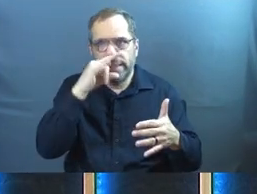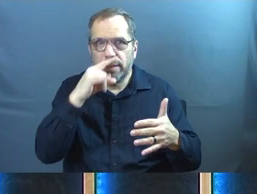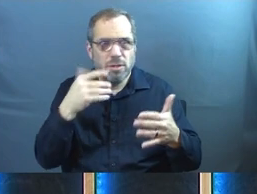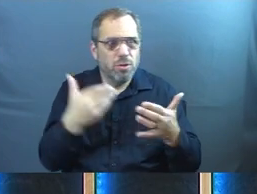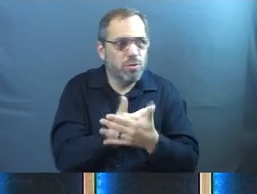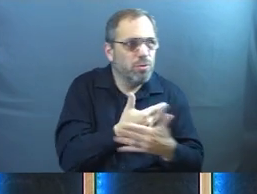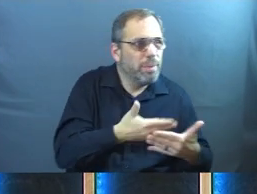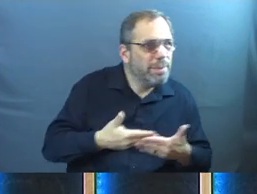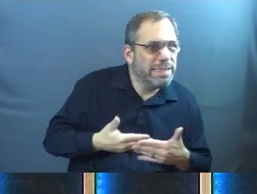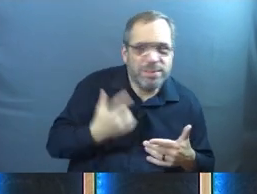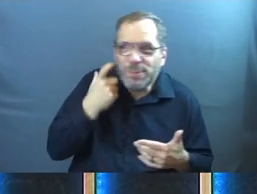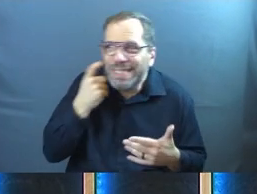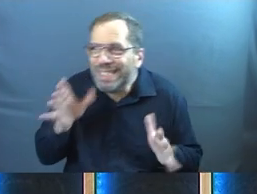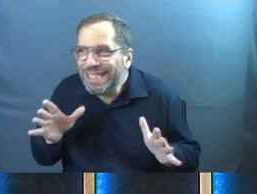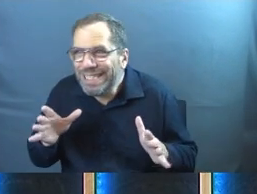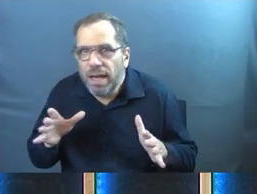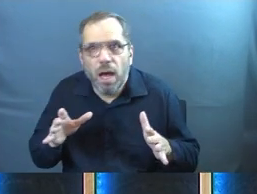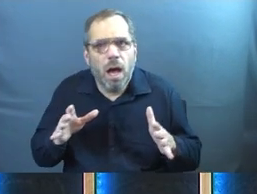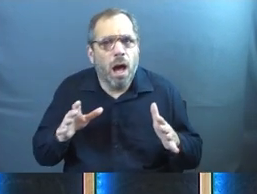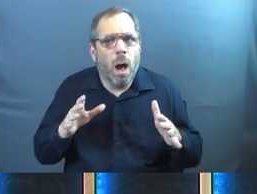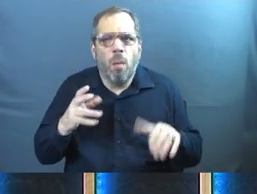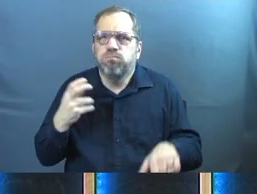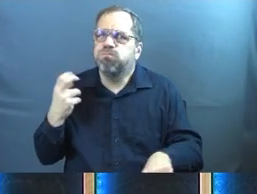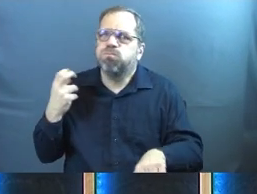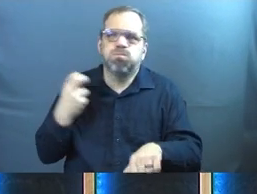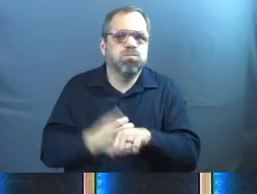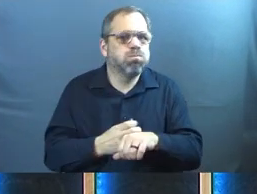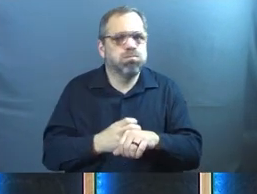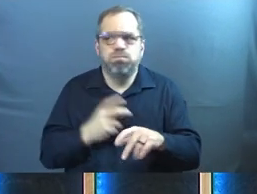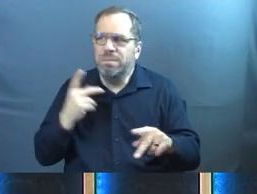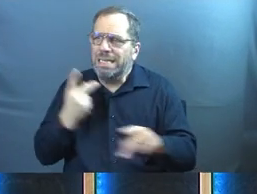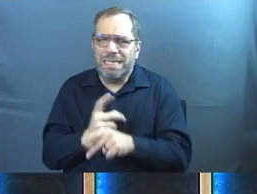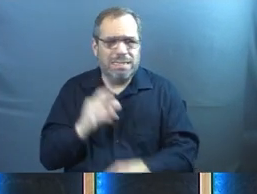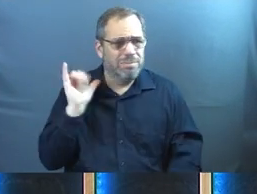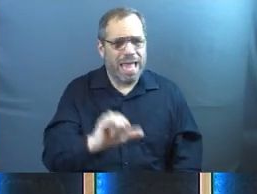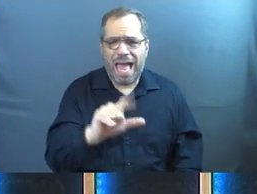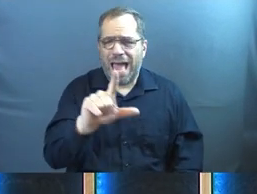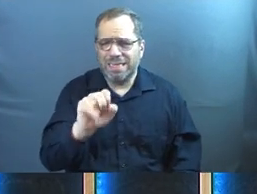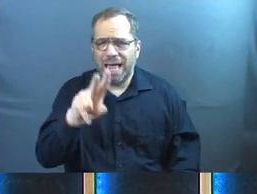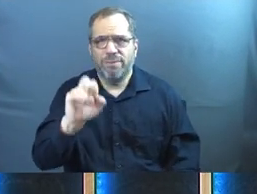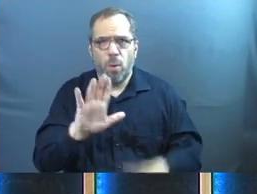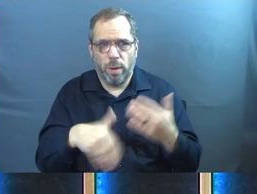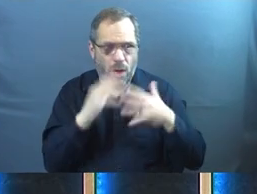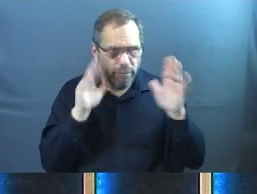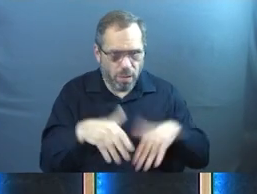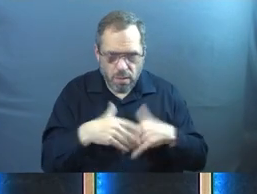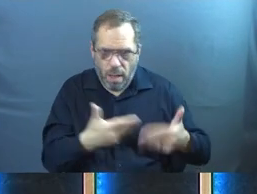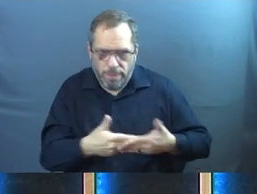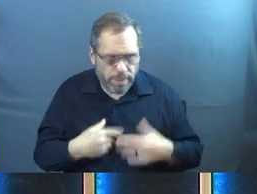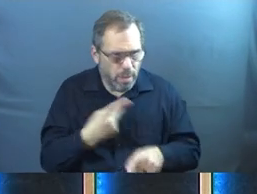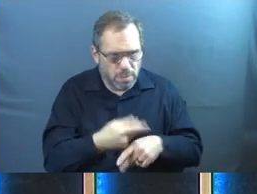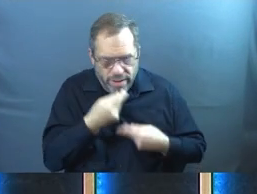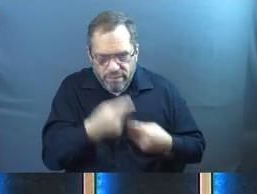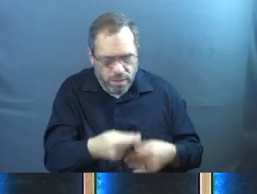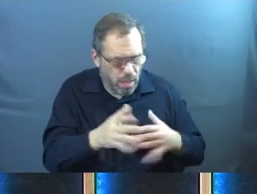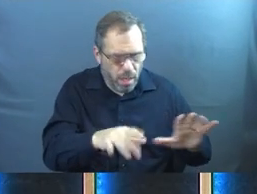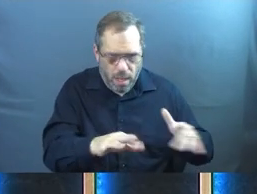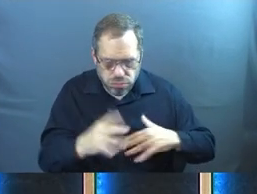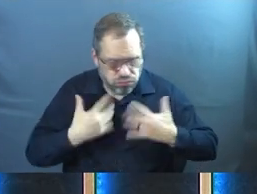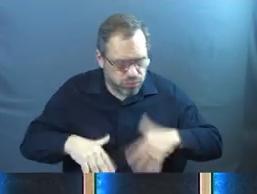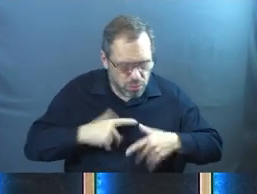anybody? And it can be hard to keep love alive when so much focus and attention is going on to the